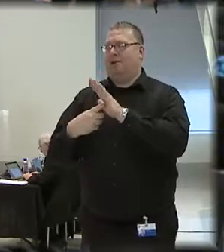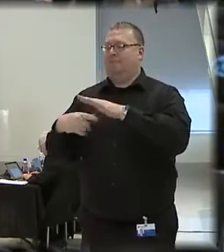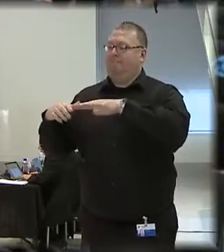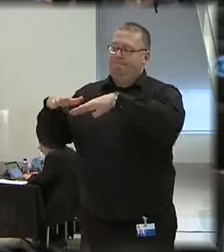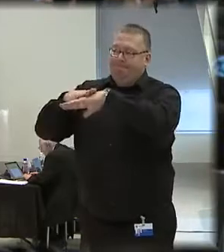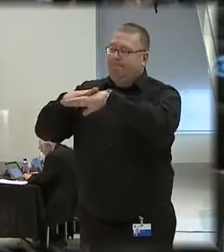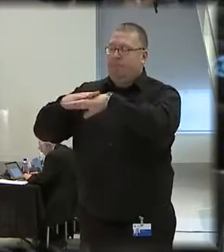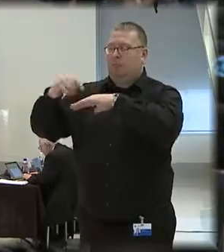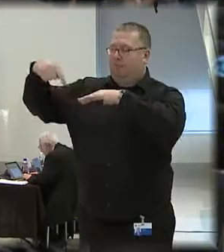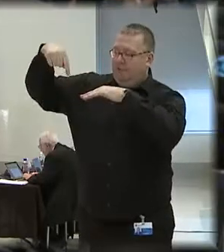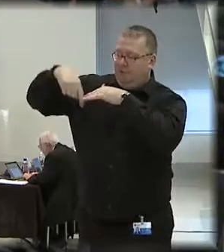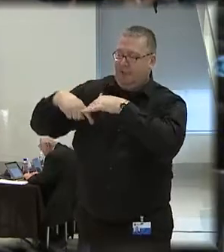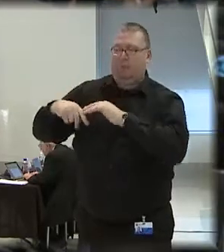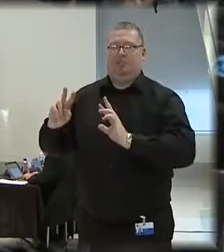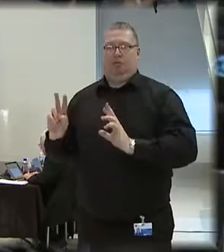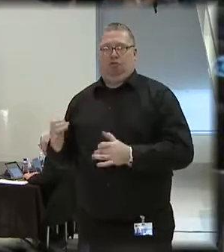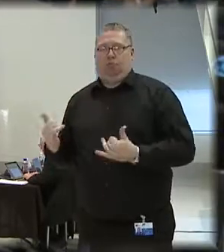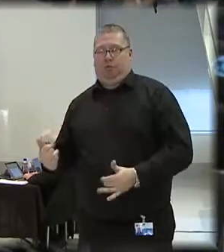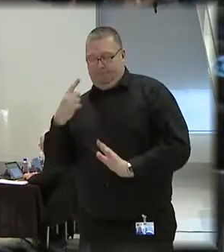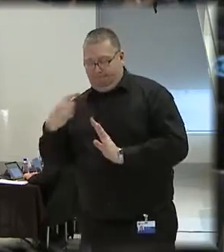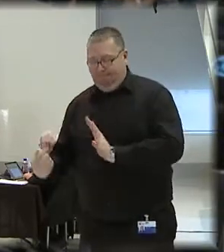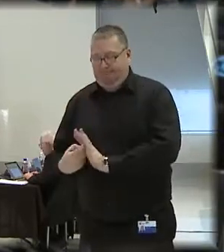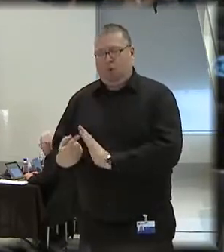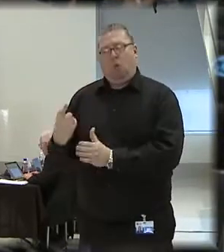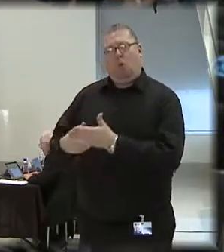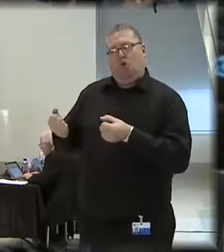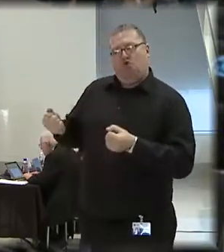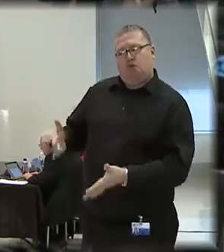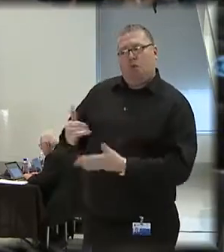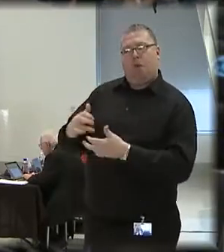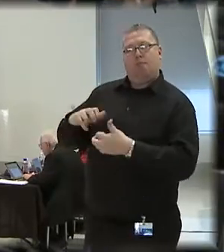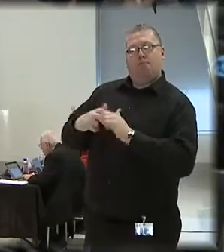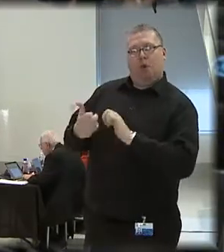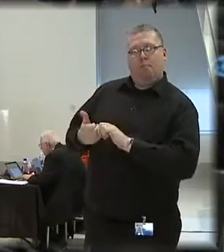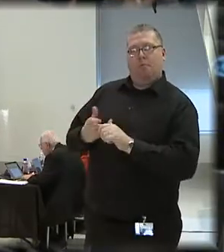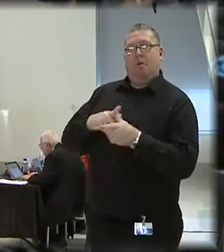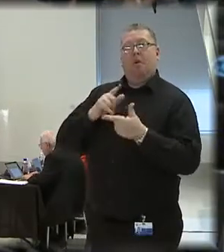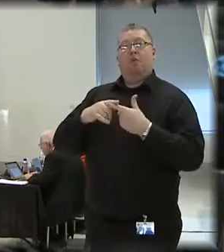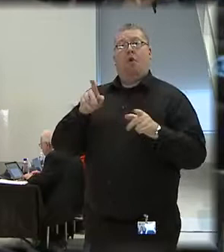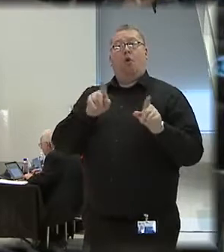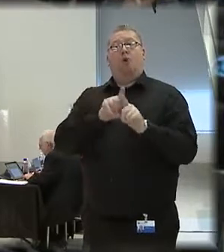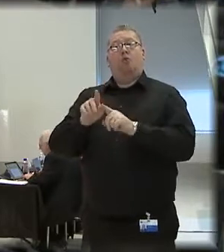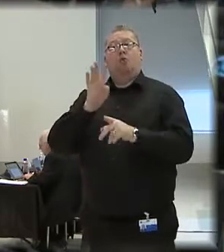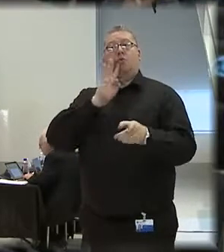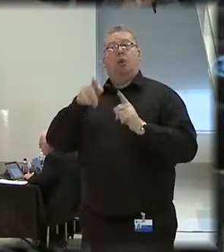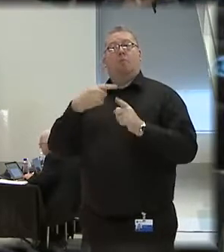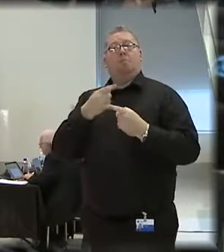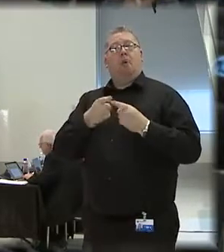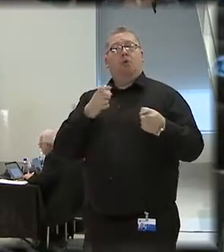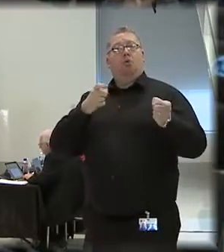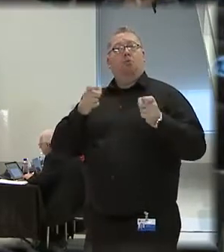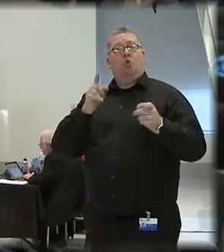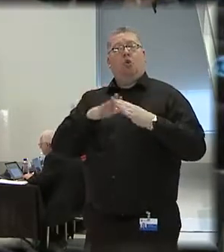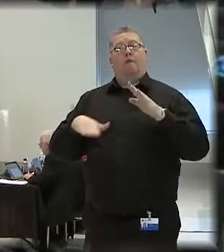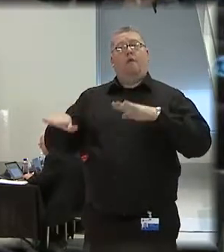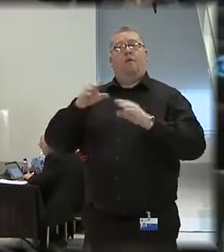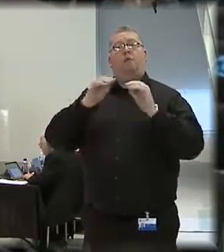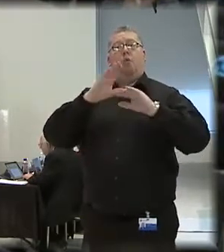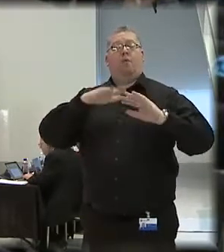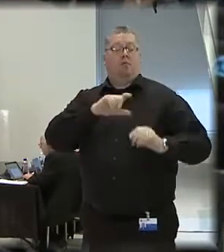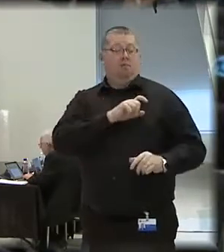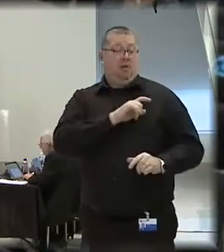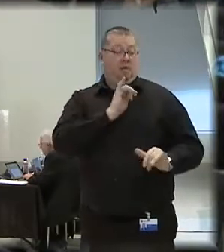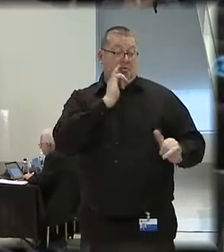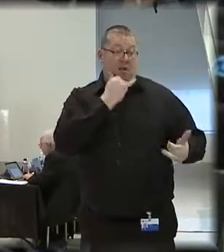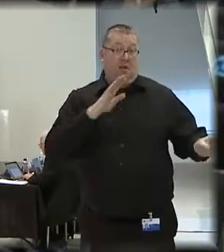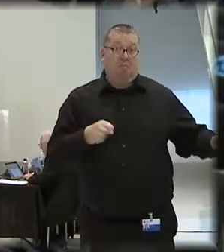and the comprehensive legal power to resolve said issues, as well as control over more than police misconduct, but